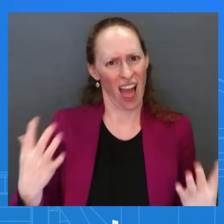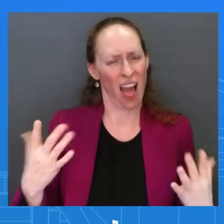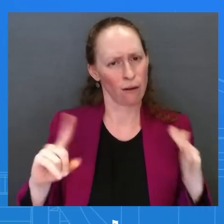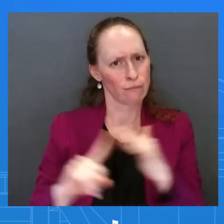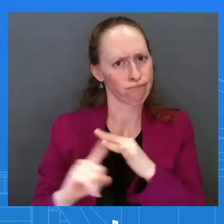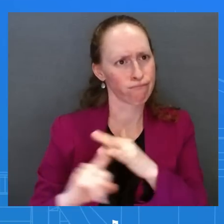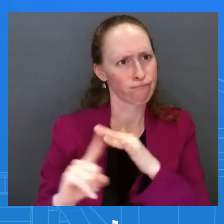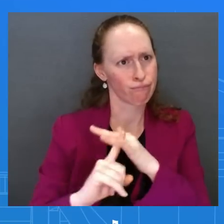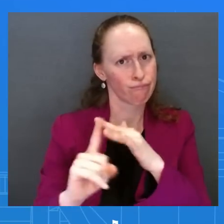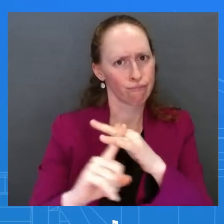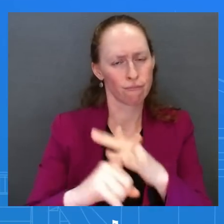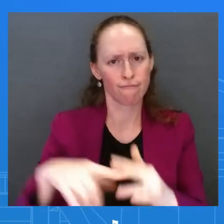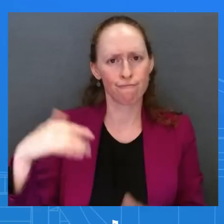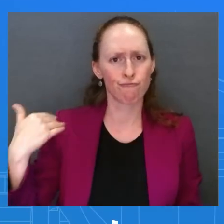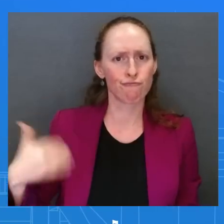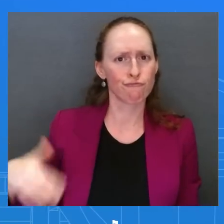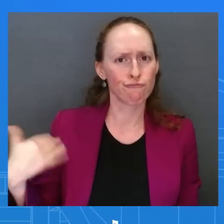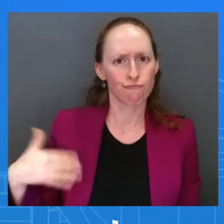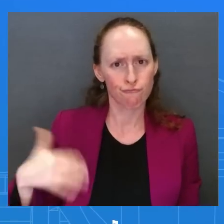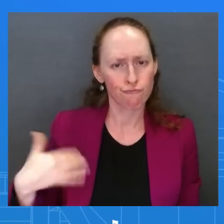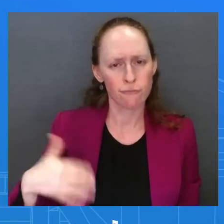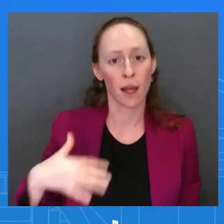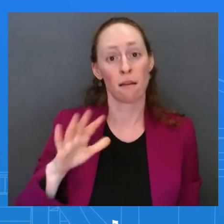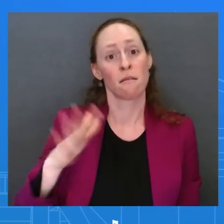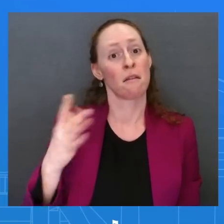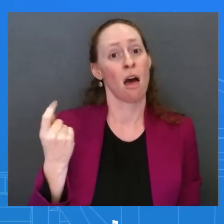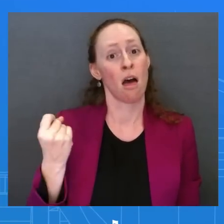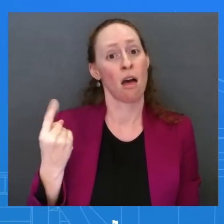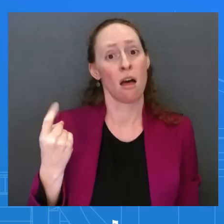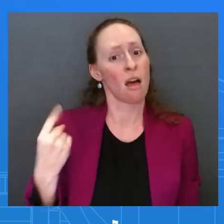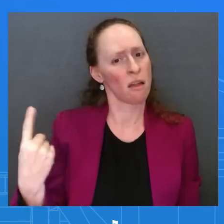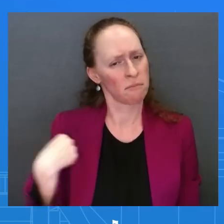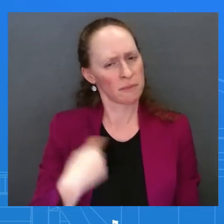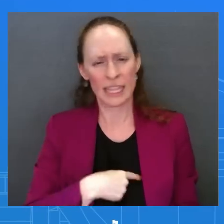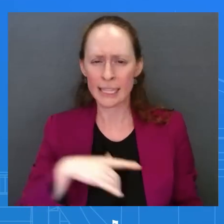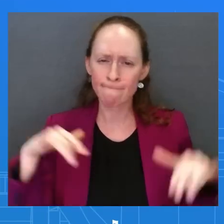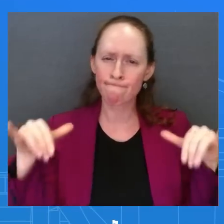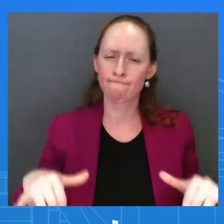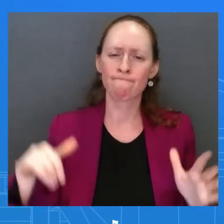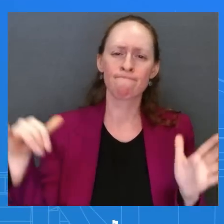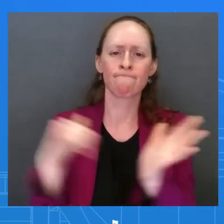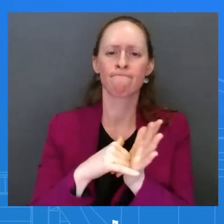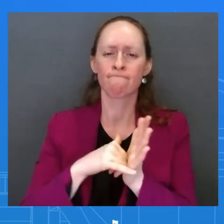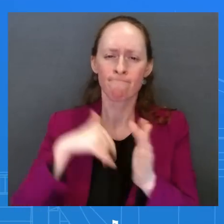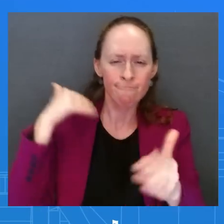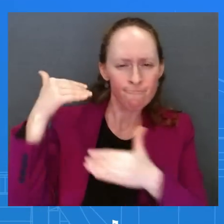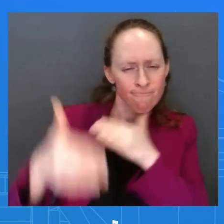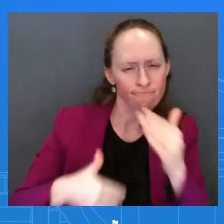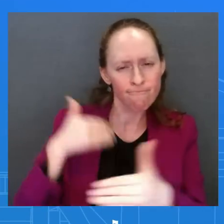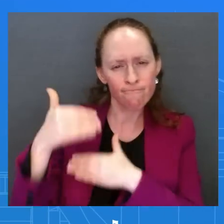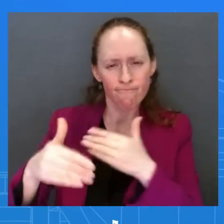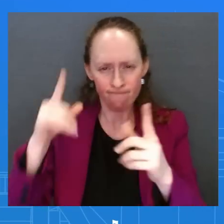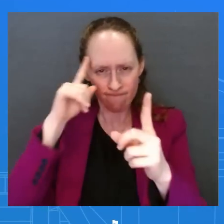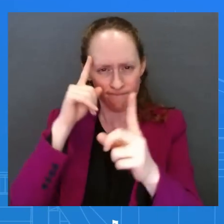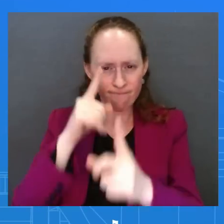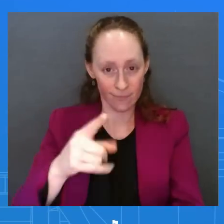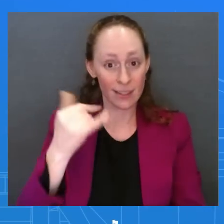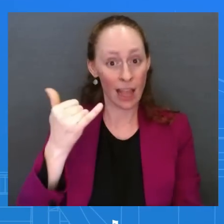we have done the work. And we have shown that inflation has indeed come down. It is still too high,